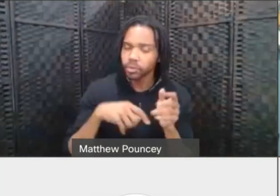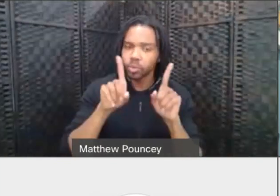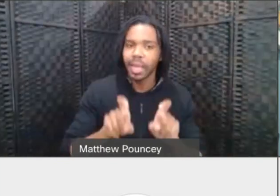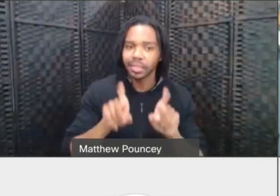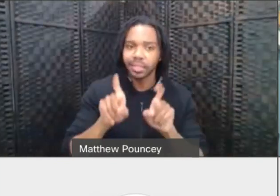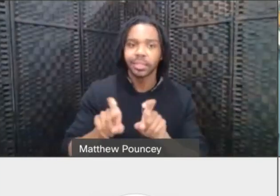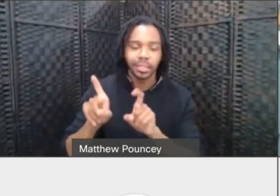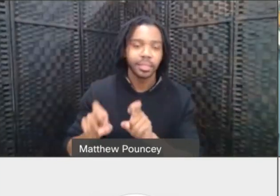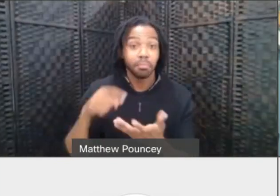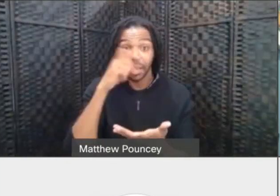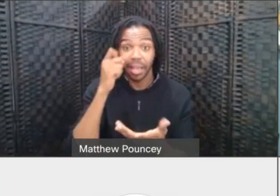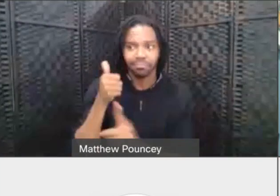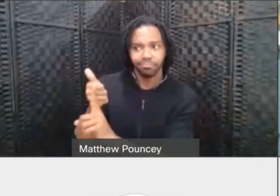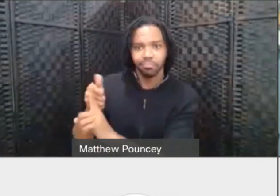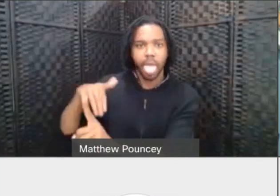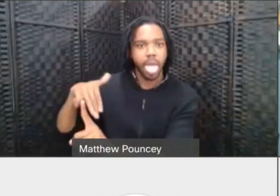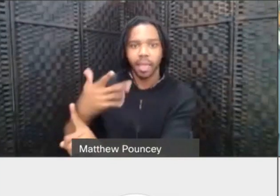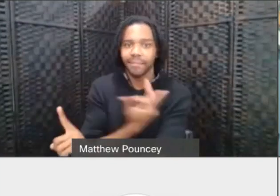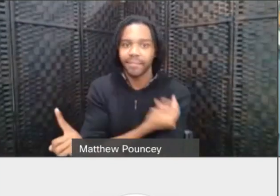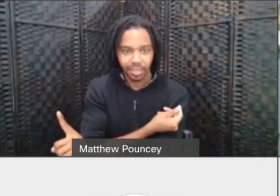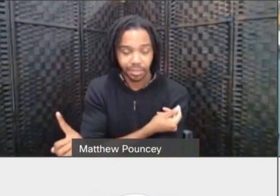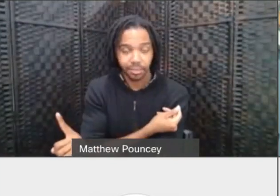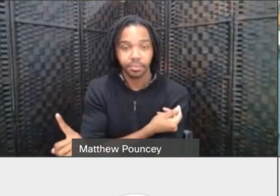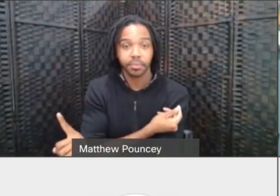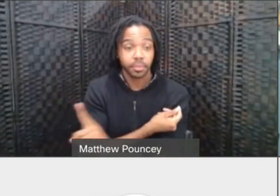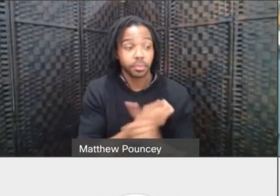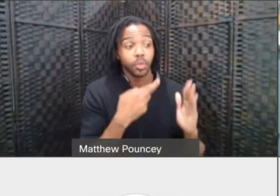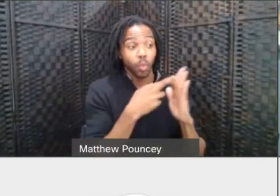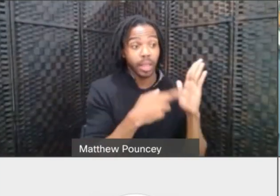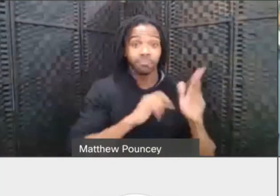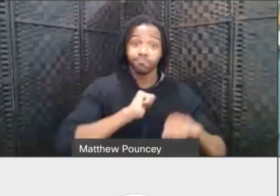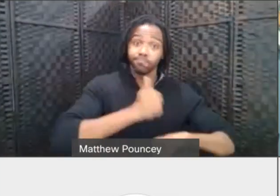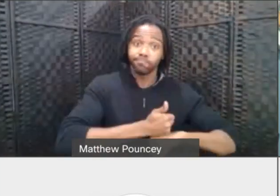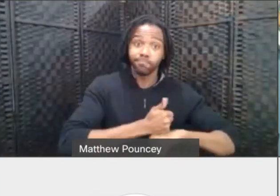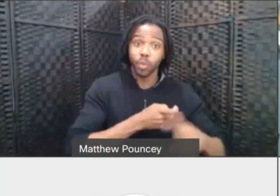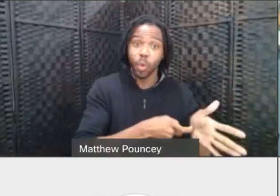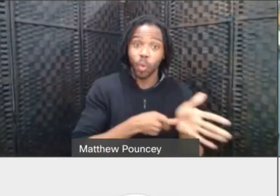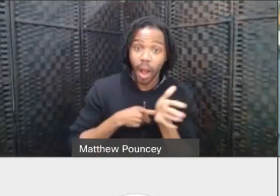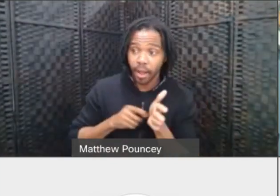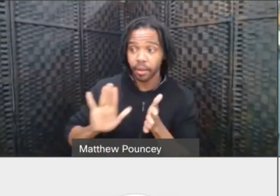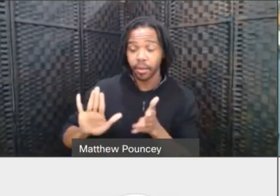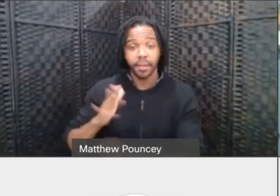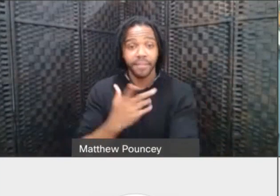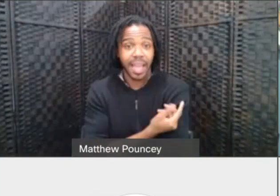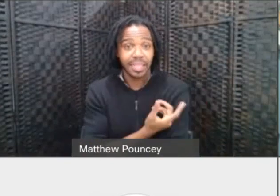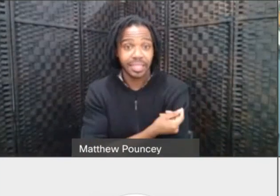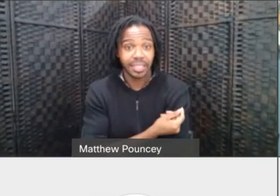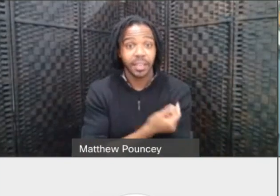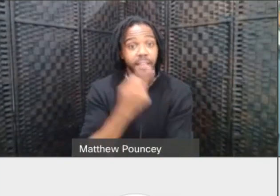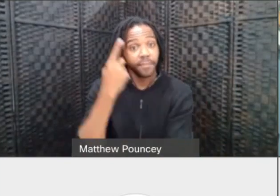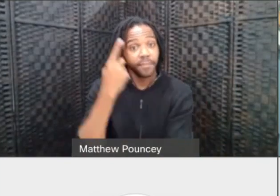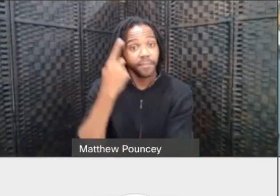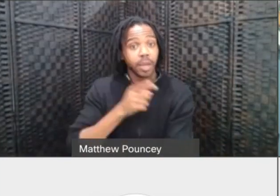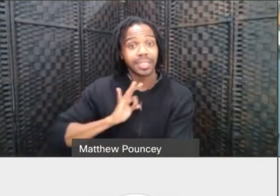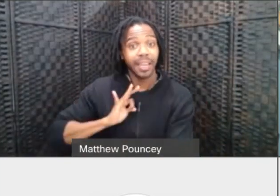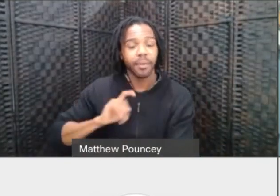they've not been vaccinated. The regulations that have been implemented that require vaccines for staff but